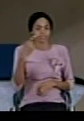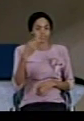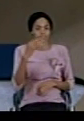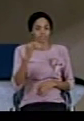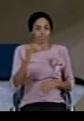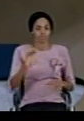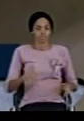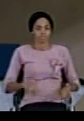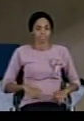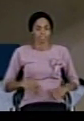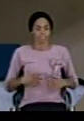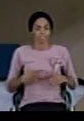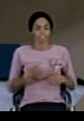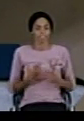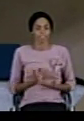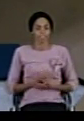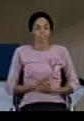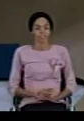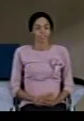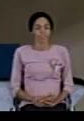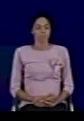Live.